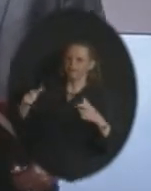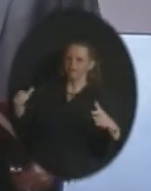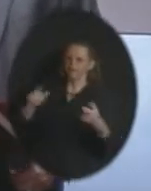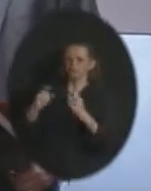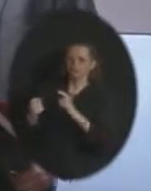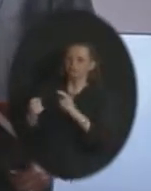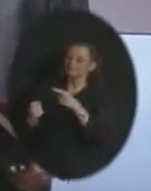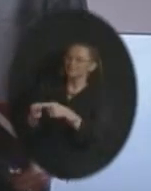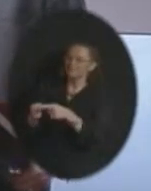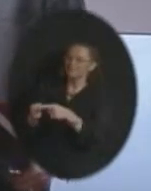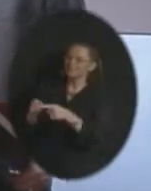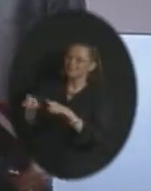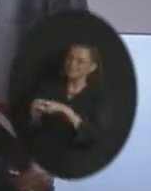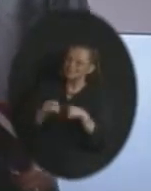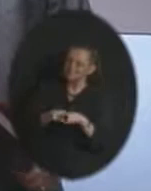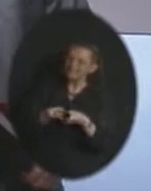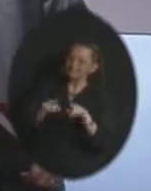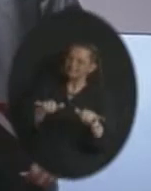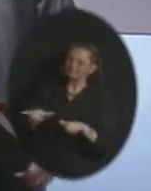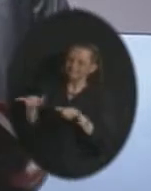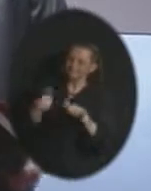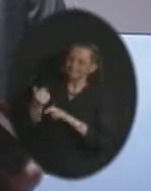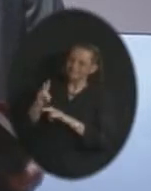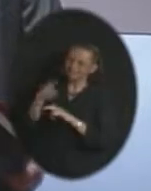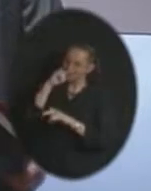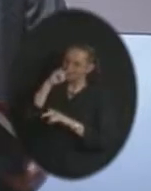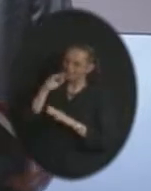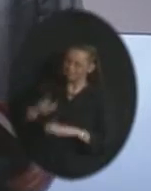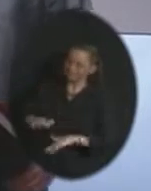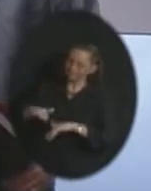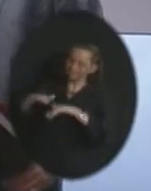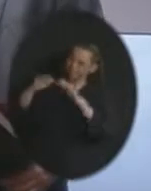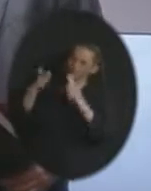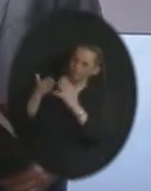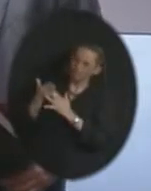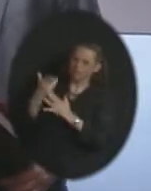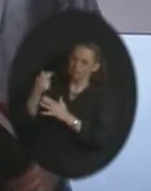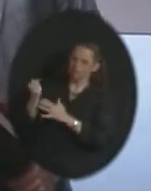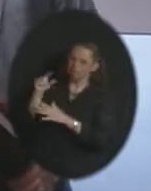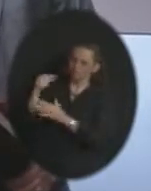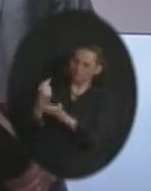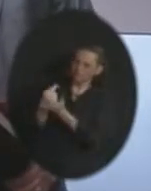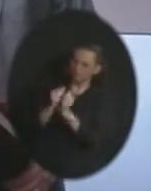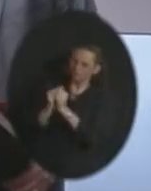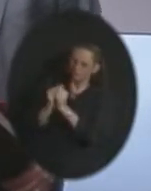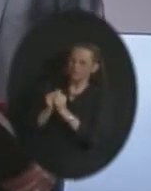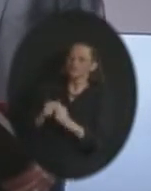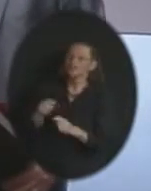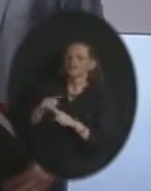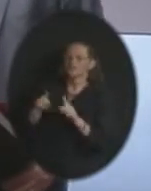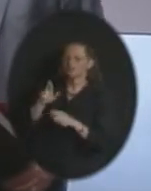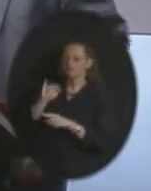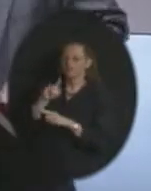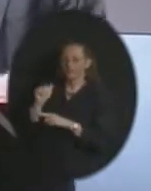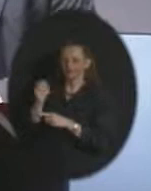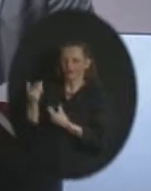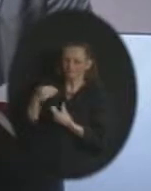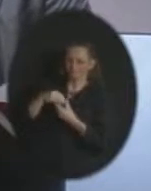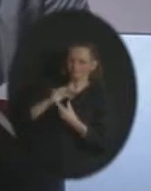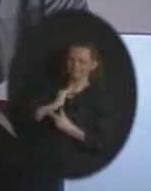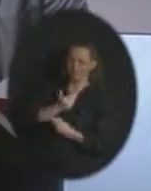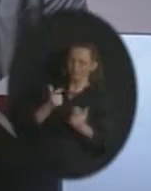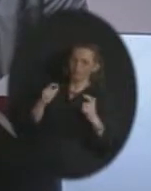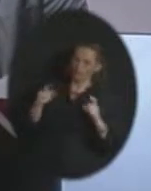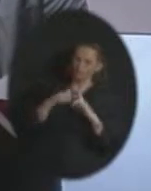were in her class all through school. Everyone knew each other. But Rita has very much been a part of our very large district for the past